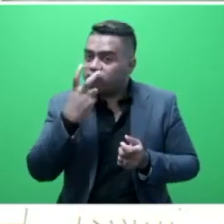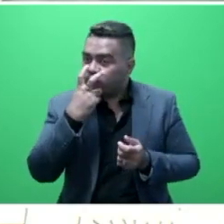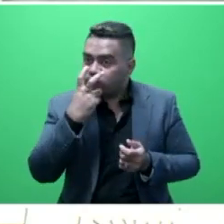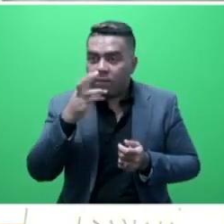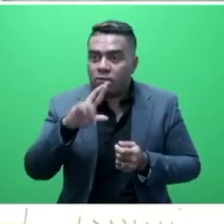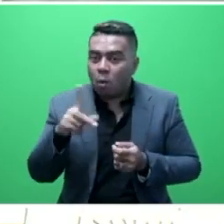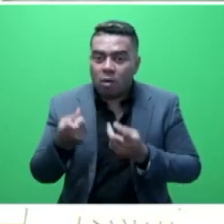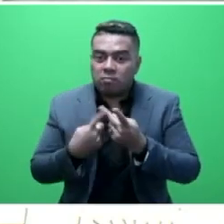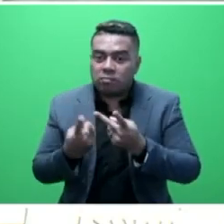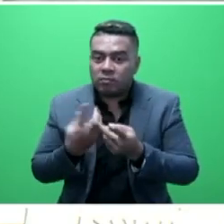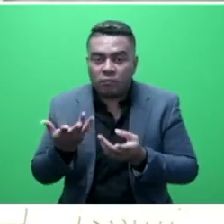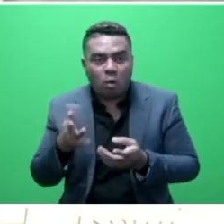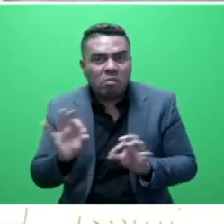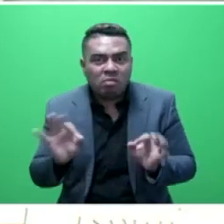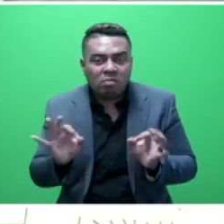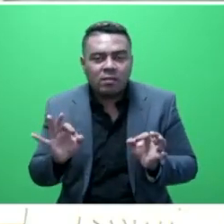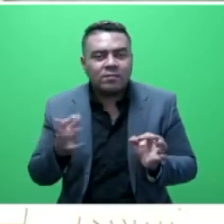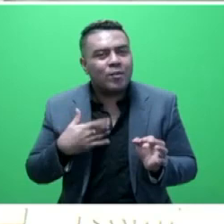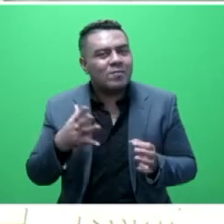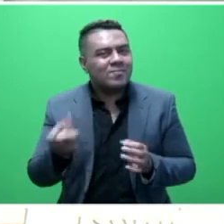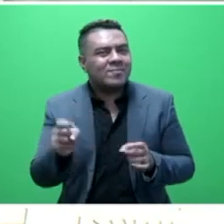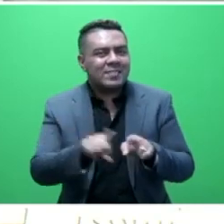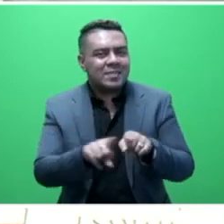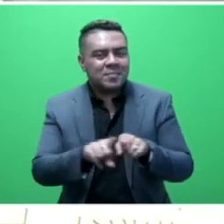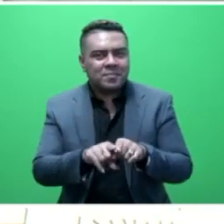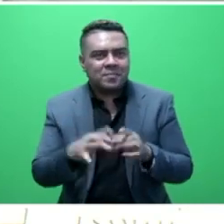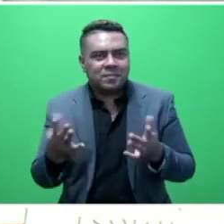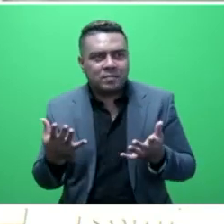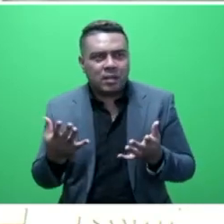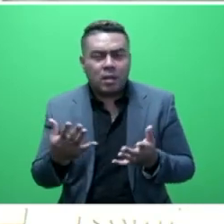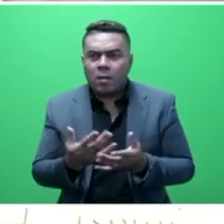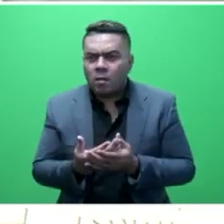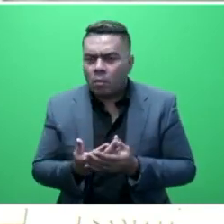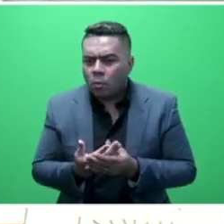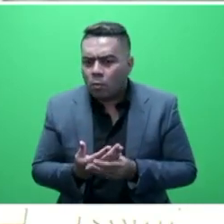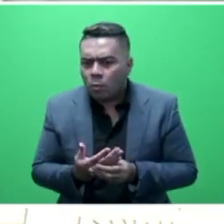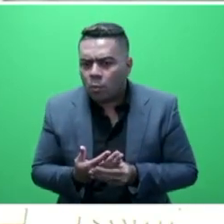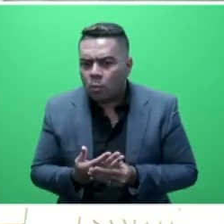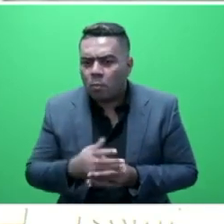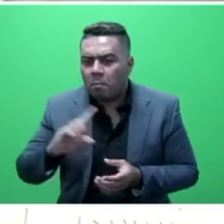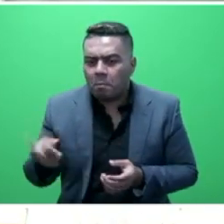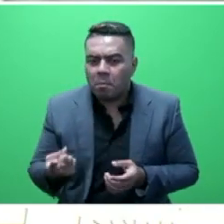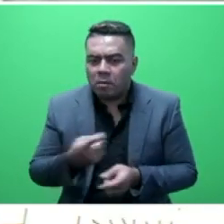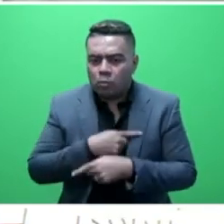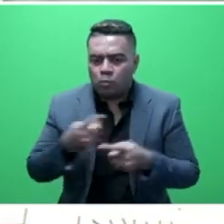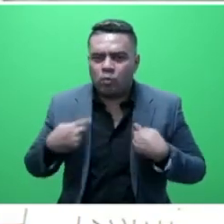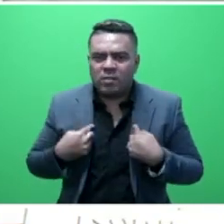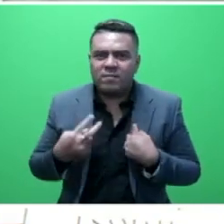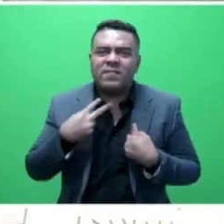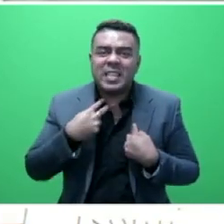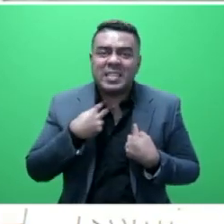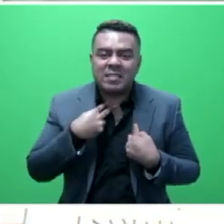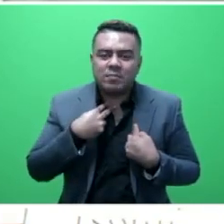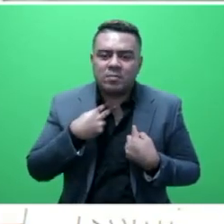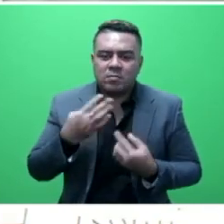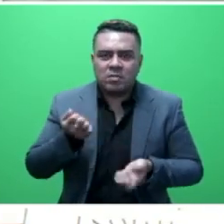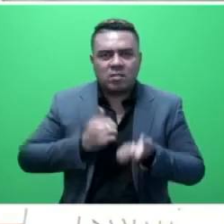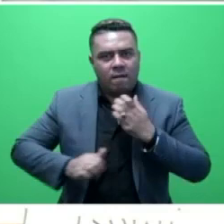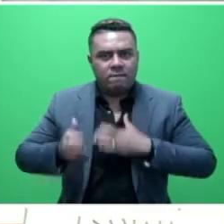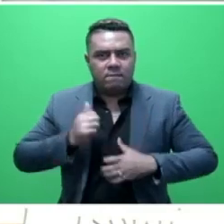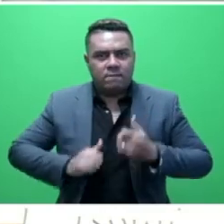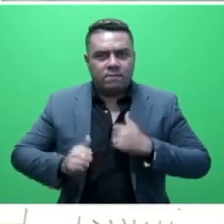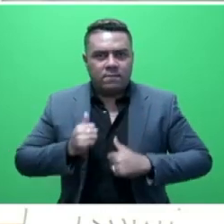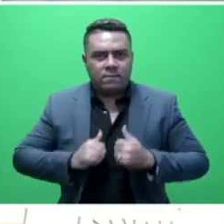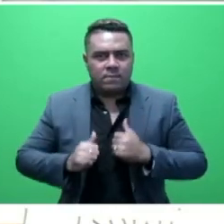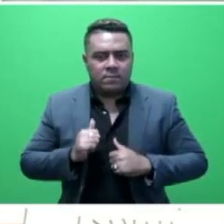important industries have been victims of the most severe global recession in a century, a COVID-fueled collapse for